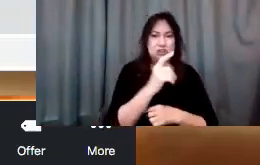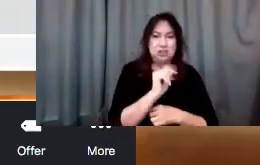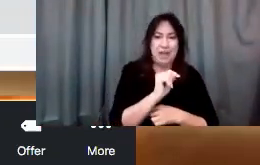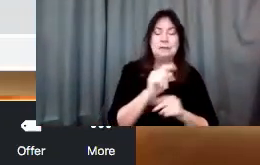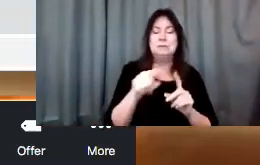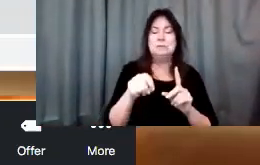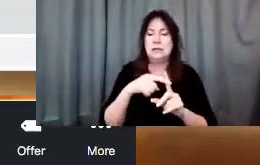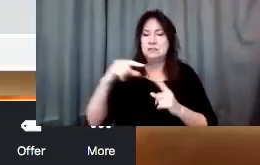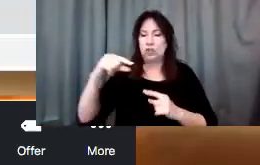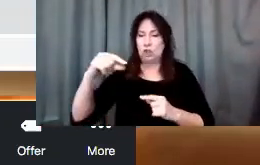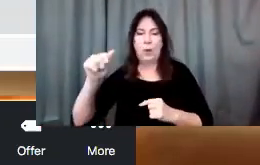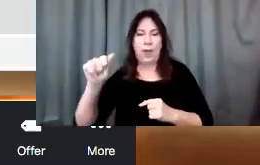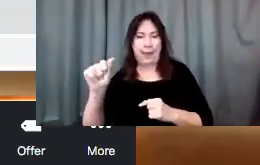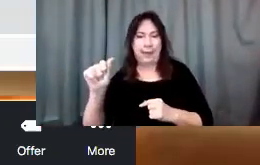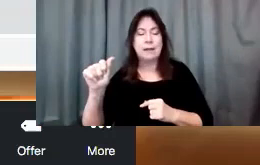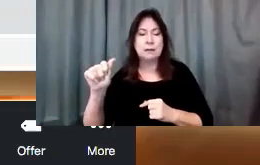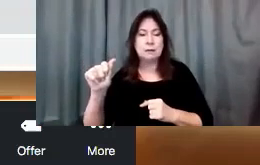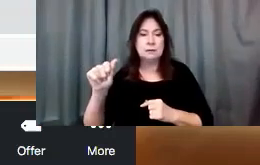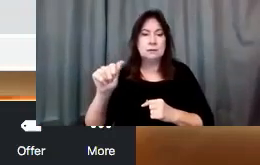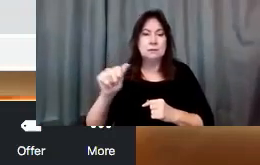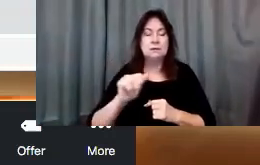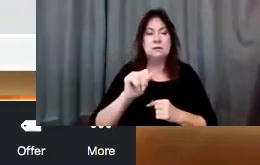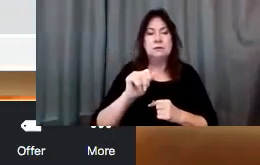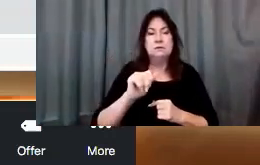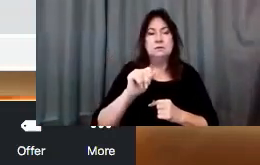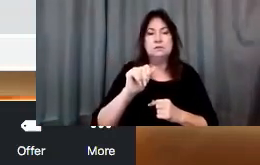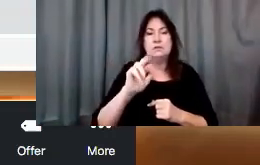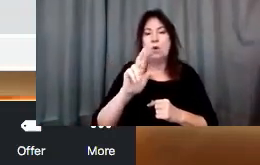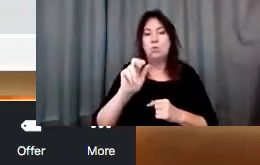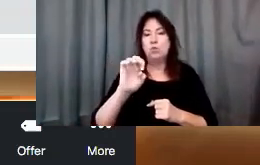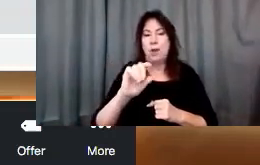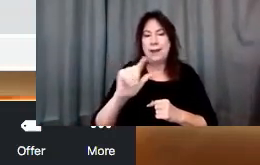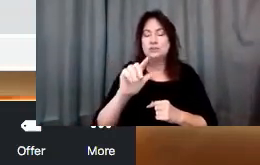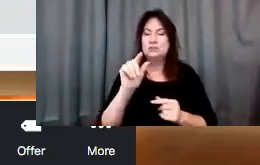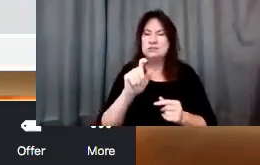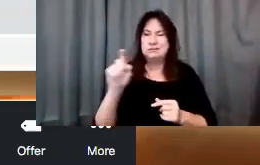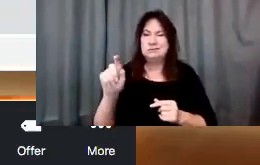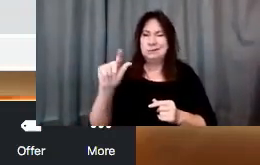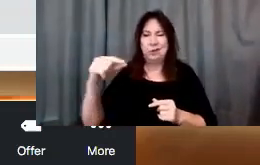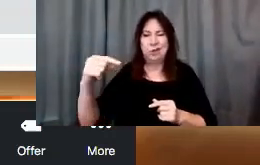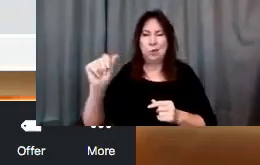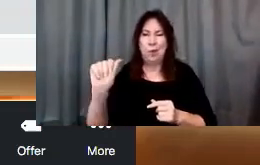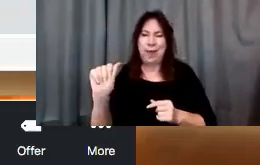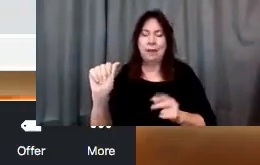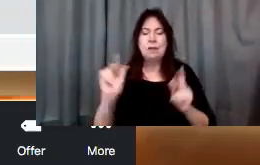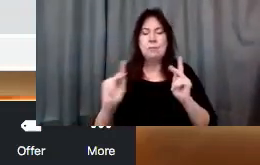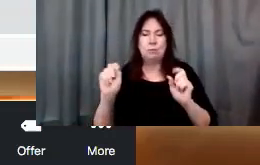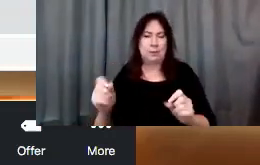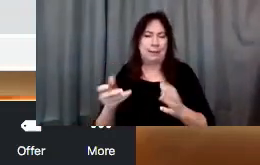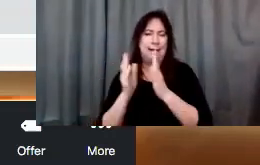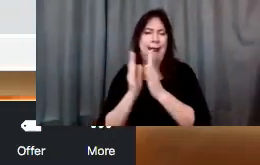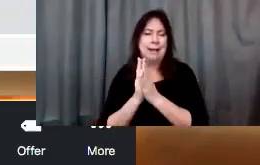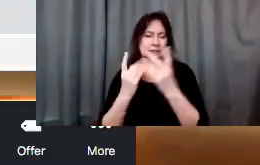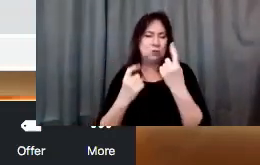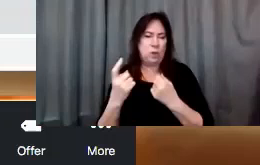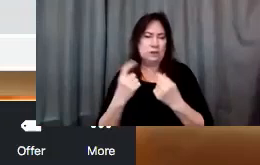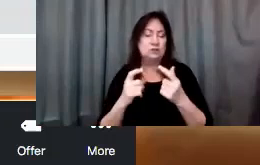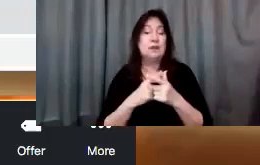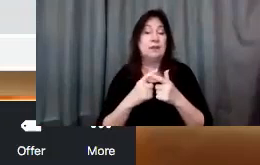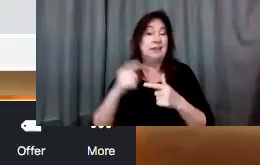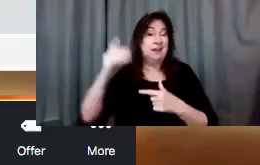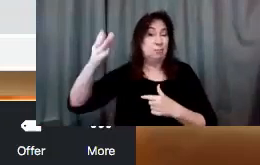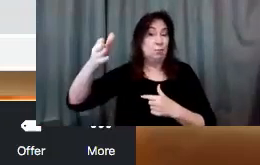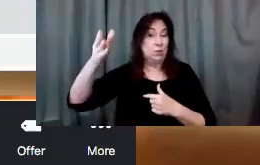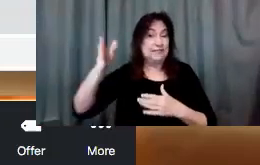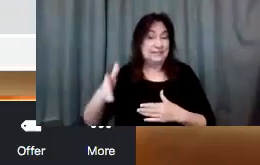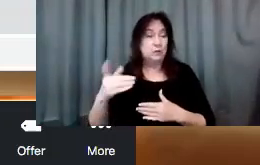So Rachel's just moved over to the Q&A session where attendees will be able to ask their questions. And as a presenter,